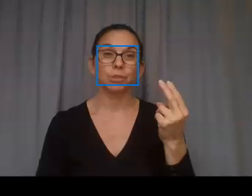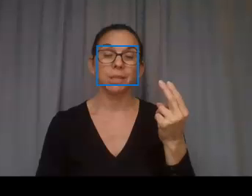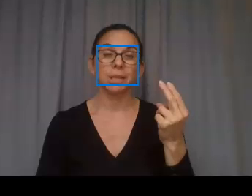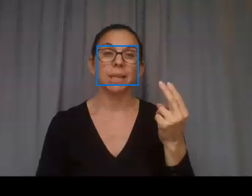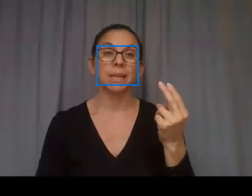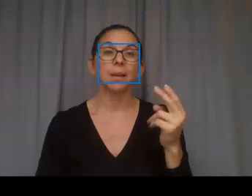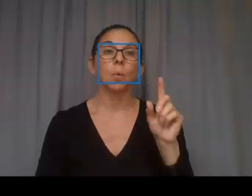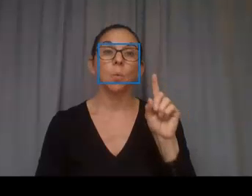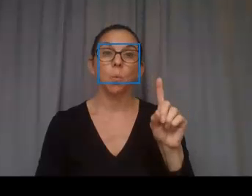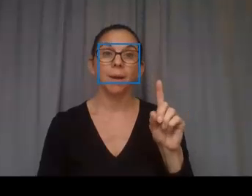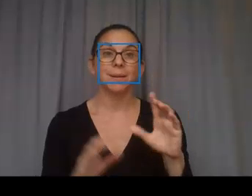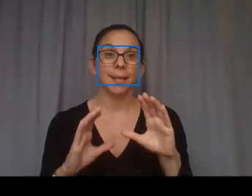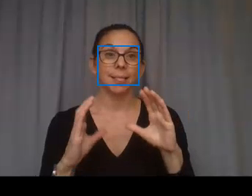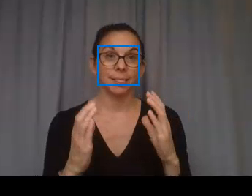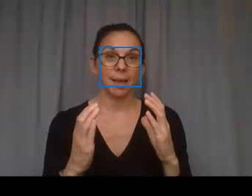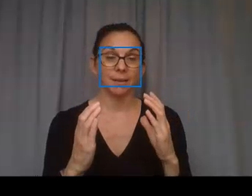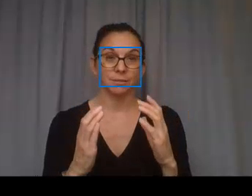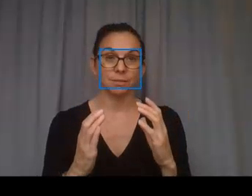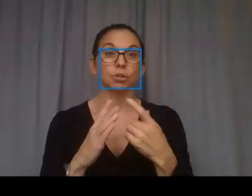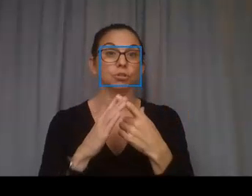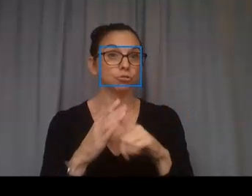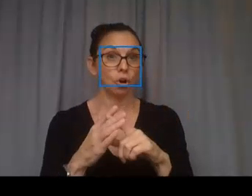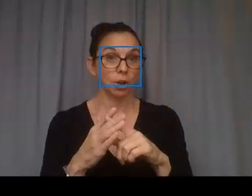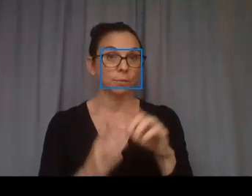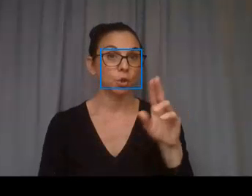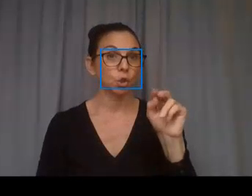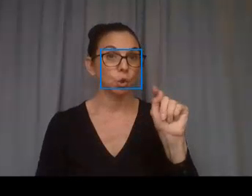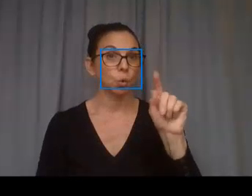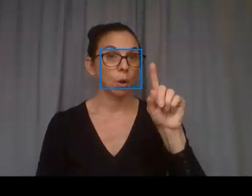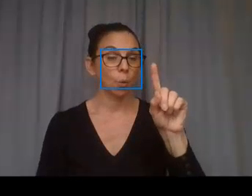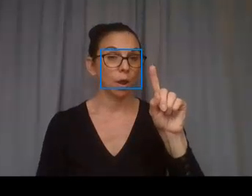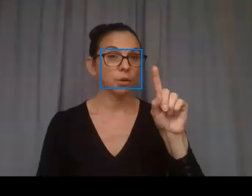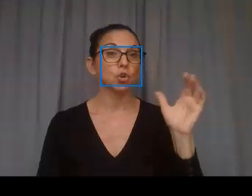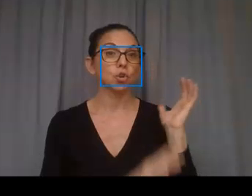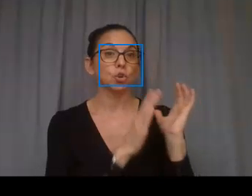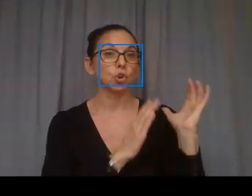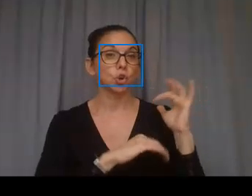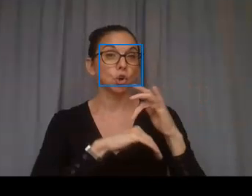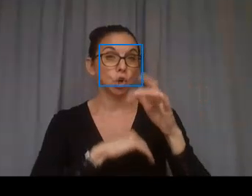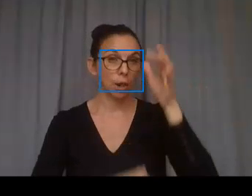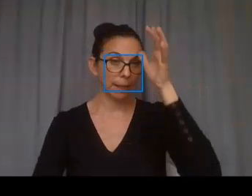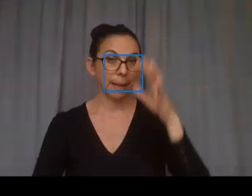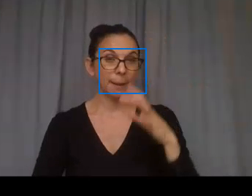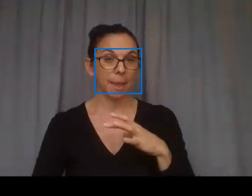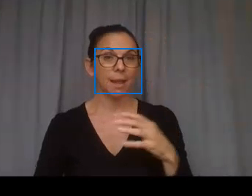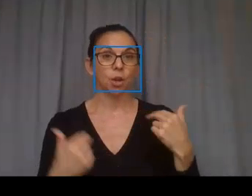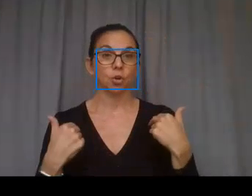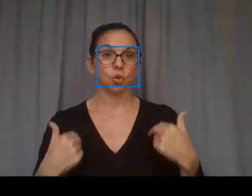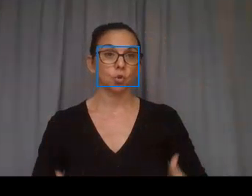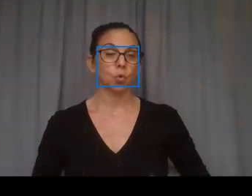World History 1 class, starting with Unit 1, Early Man and Human